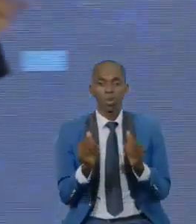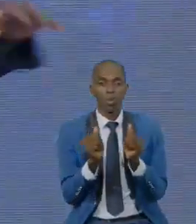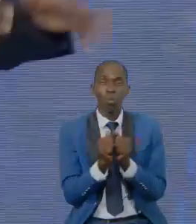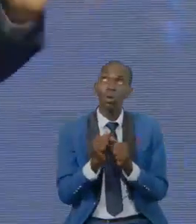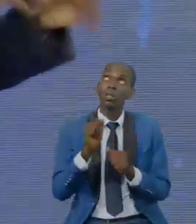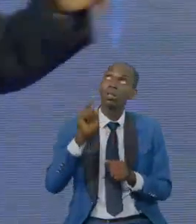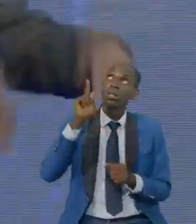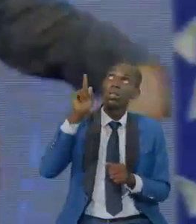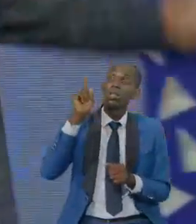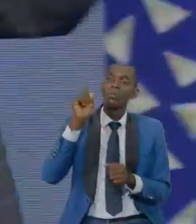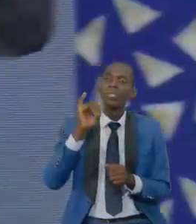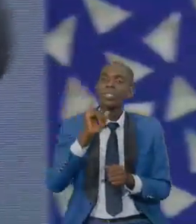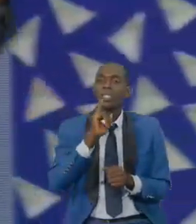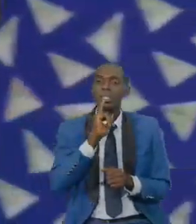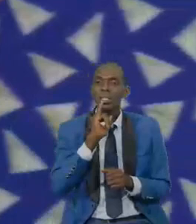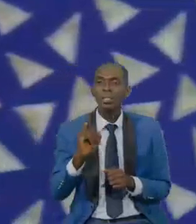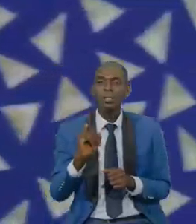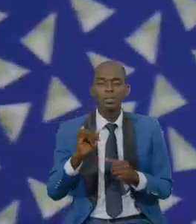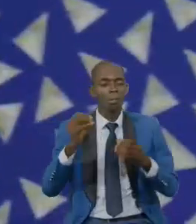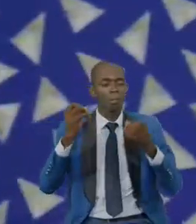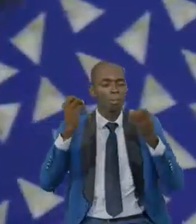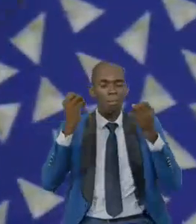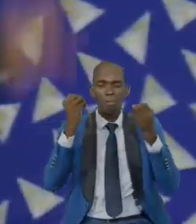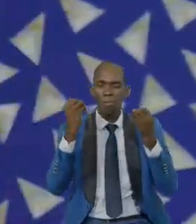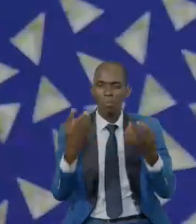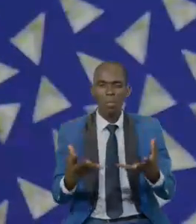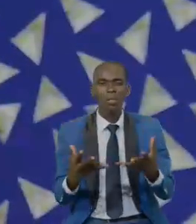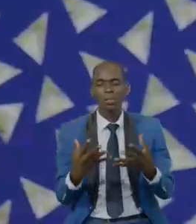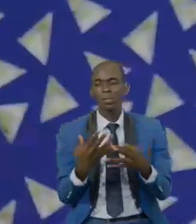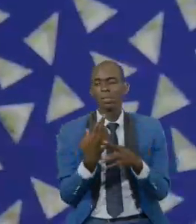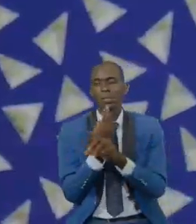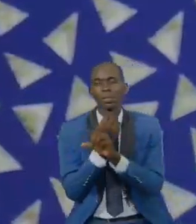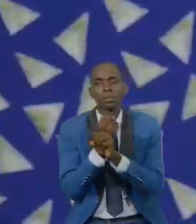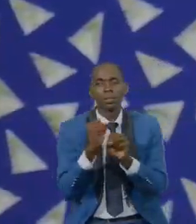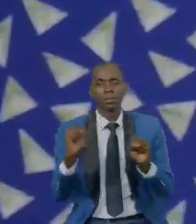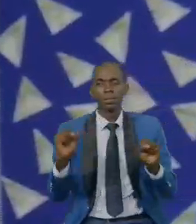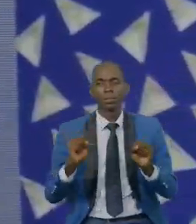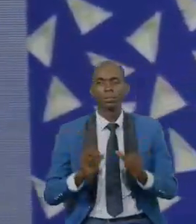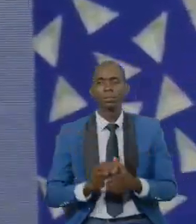him is plenteous redemption.